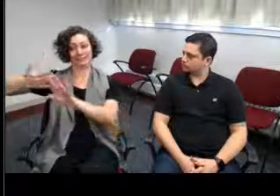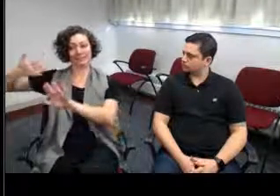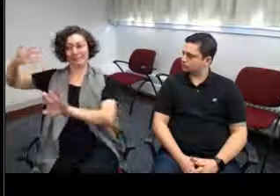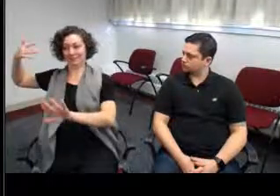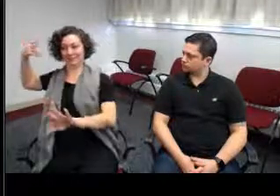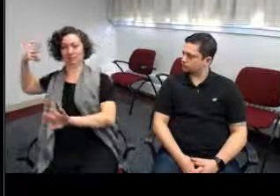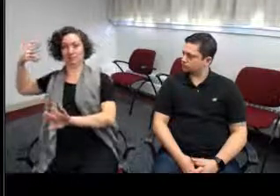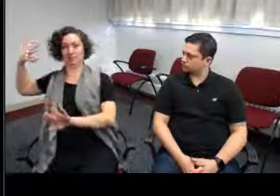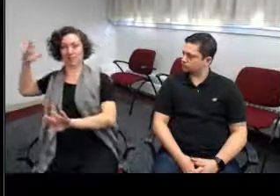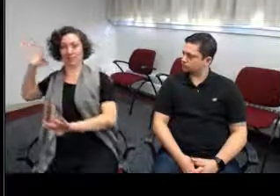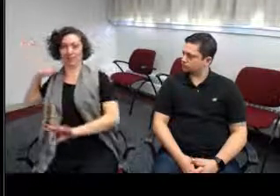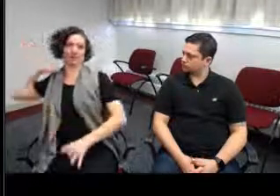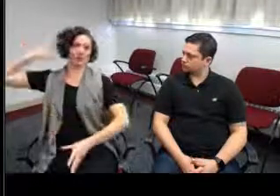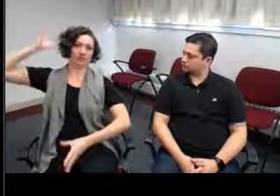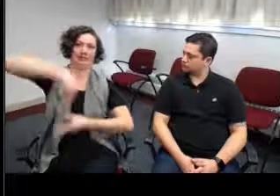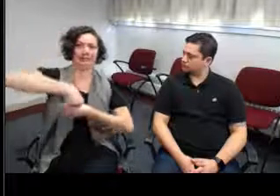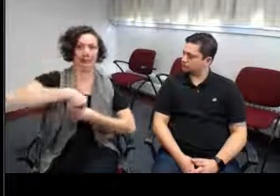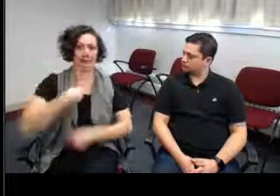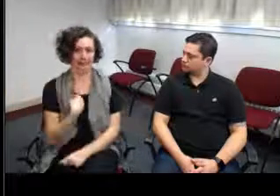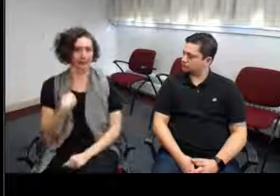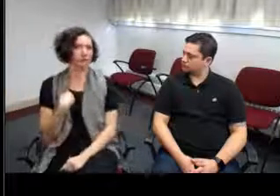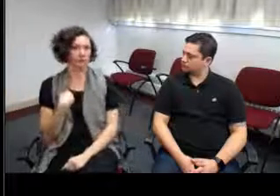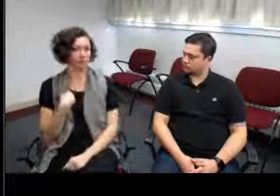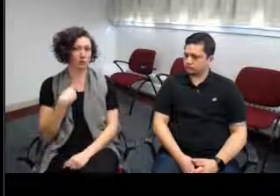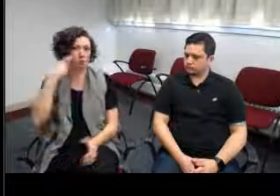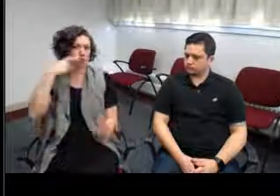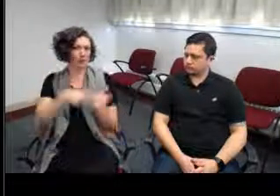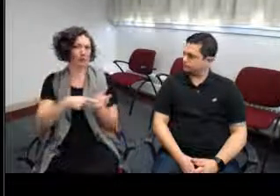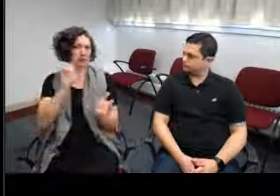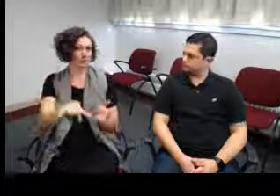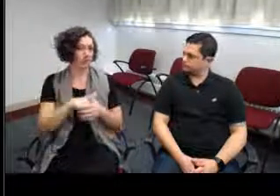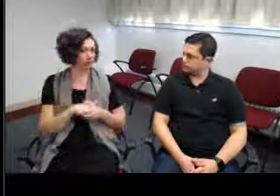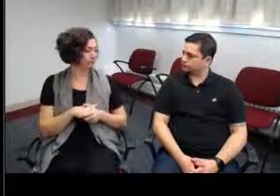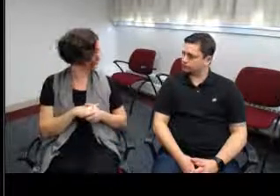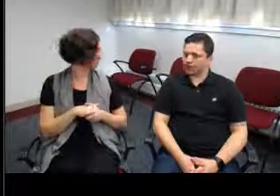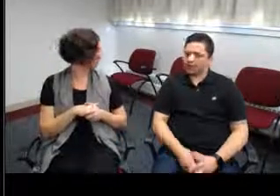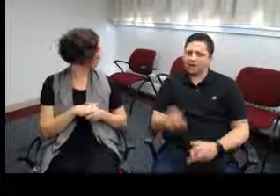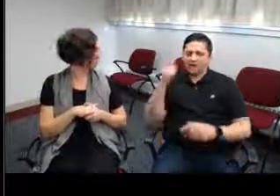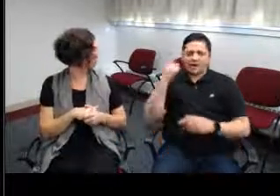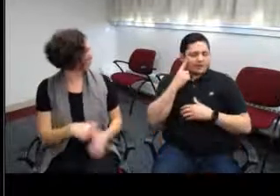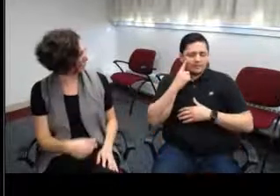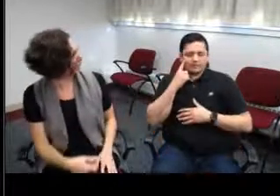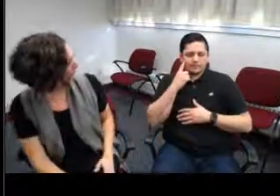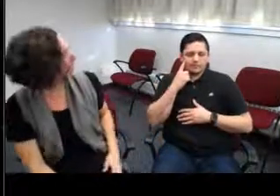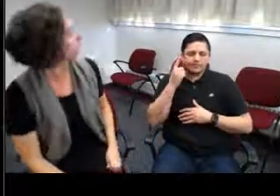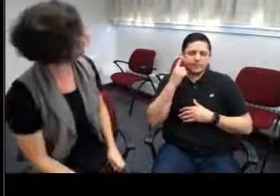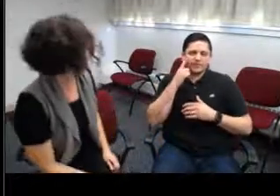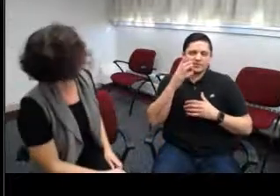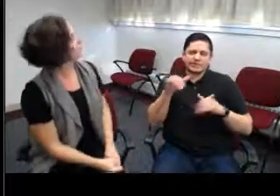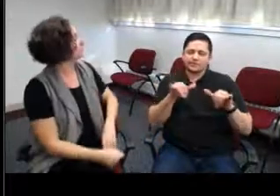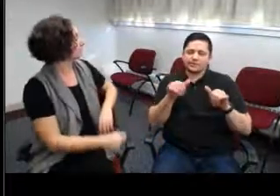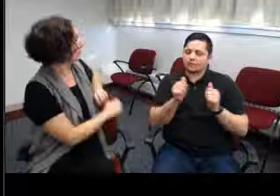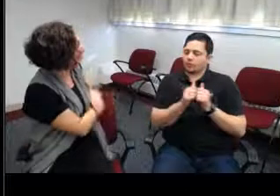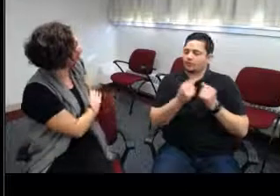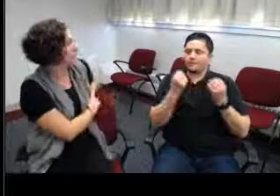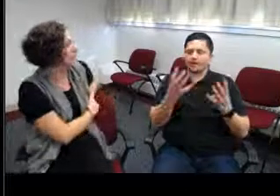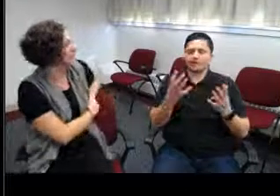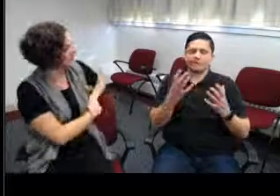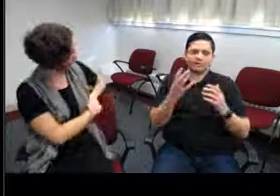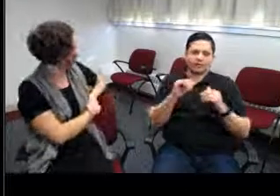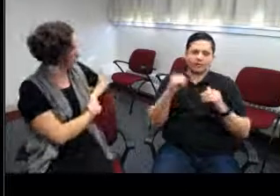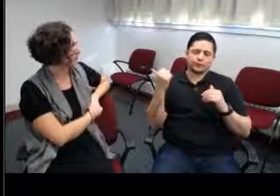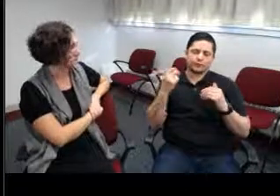client, there is a history there. And that is just intrinsic in the process, and it's